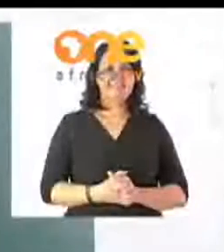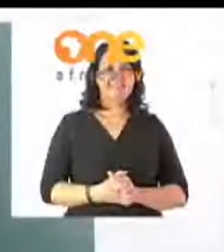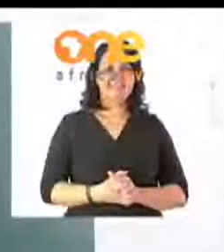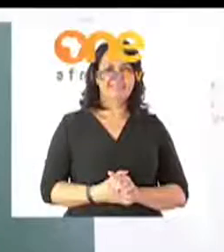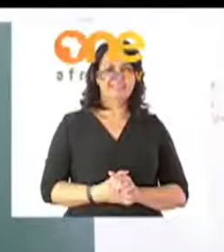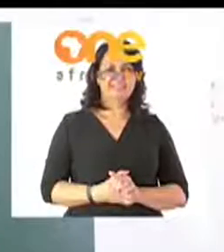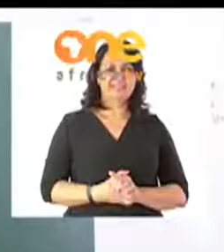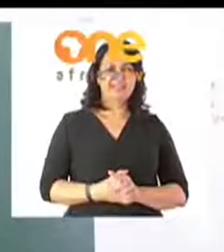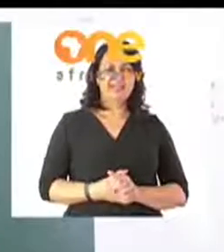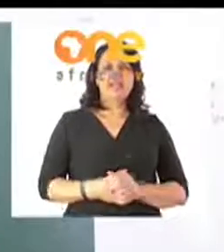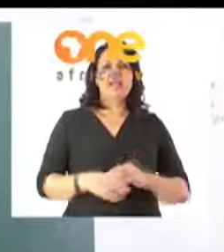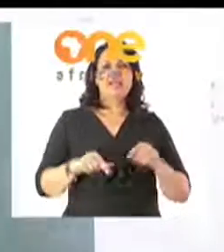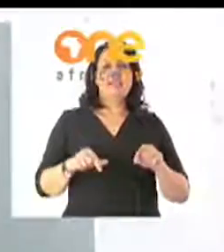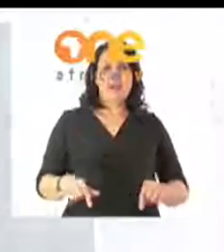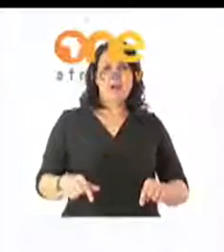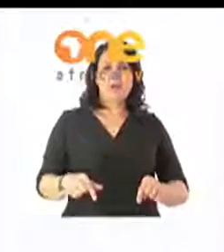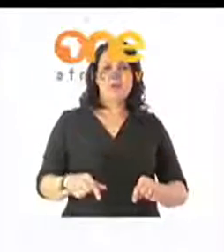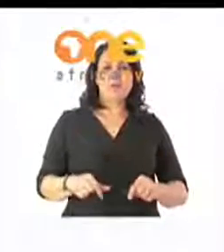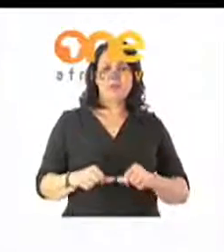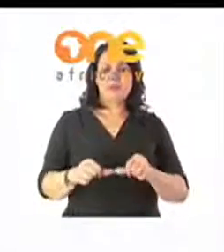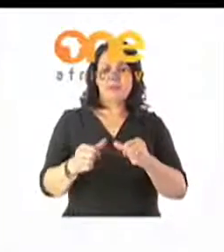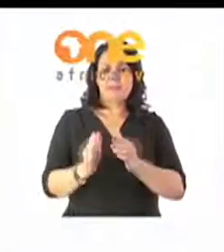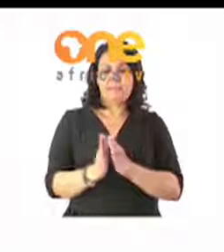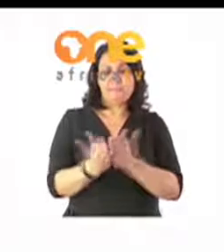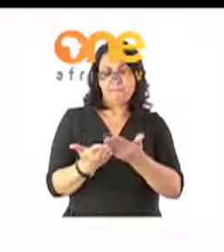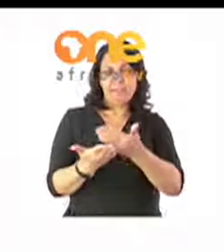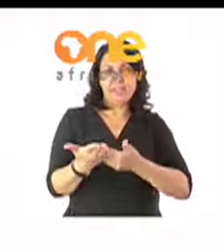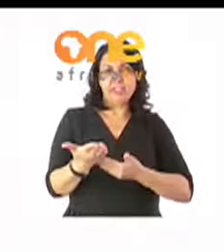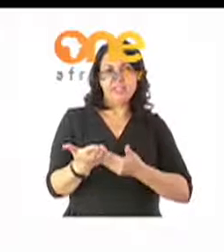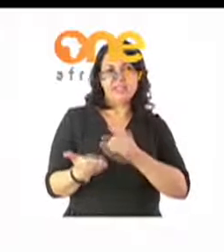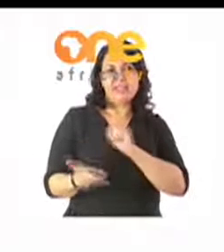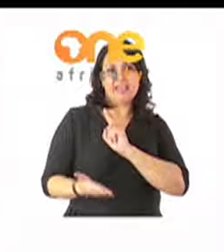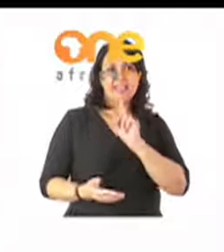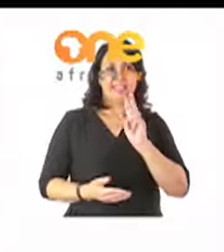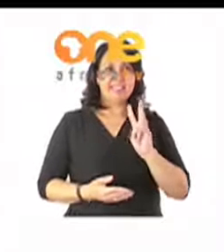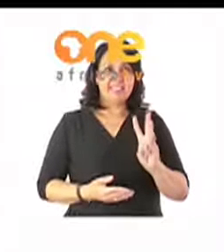Let's go to page 13.